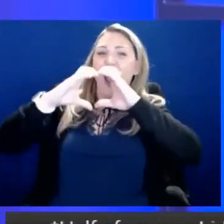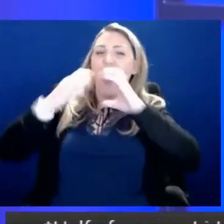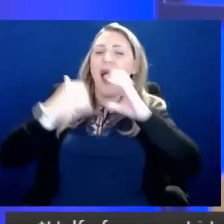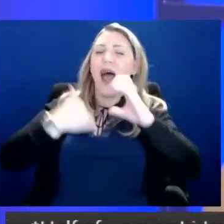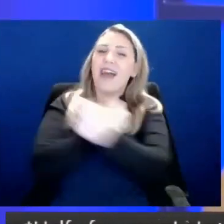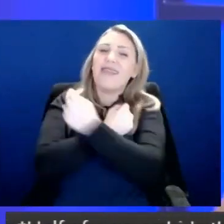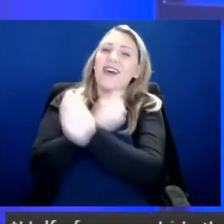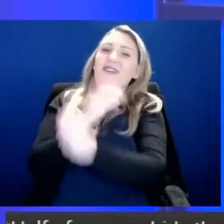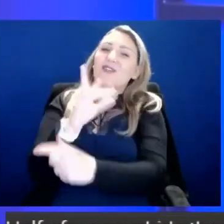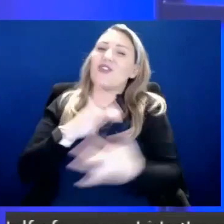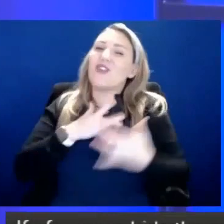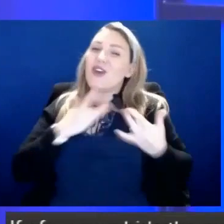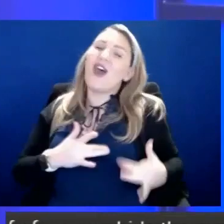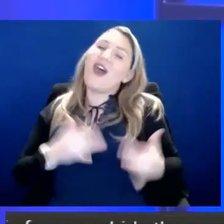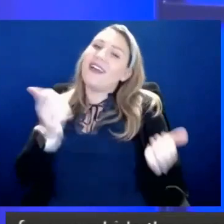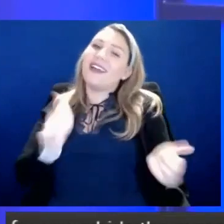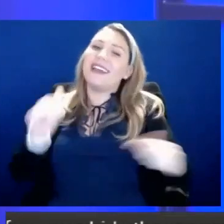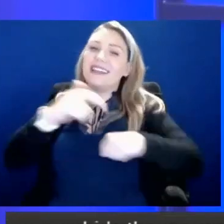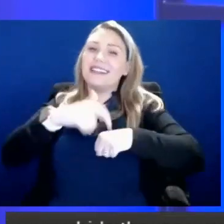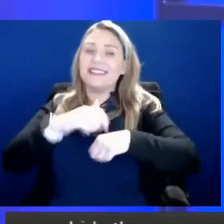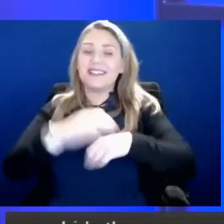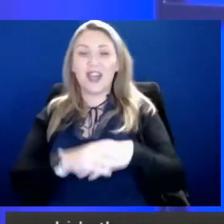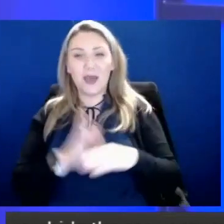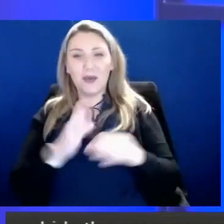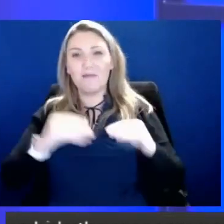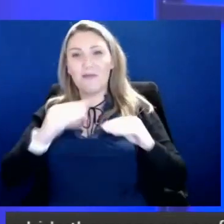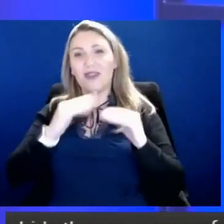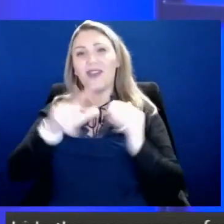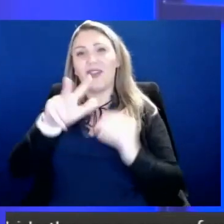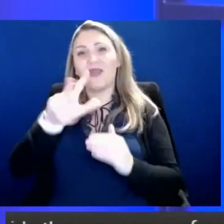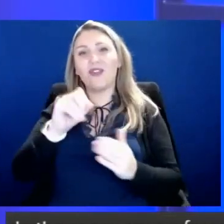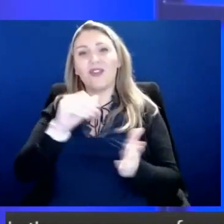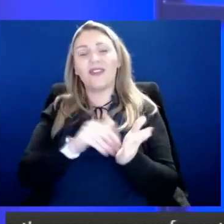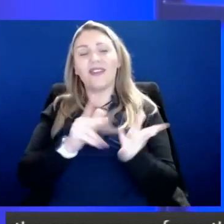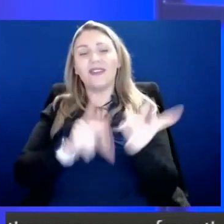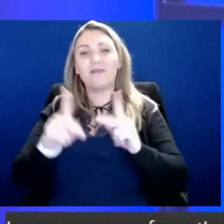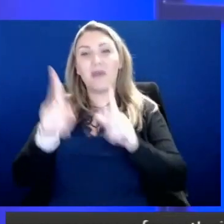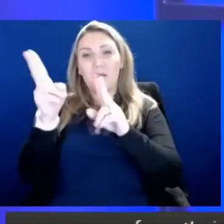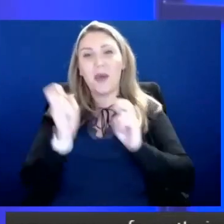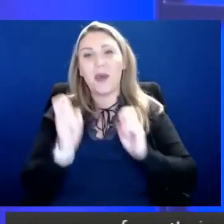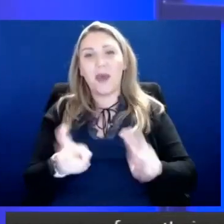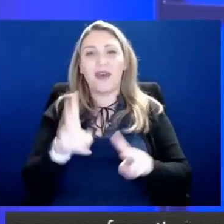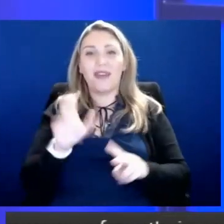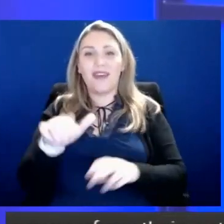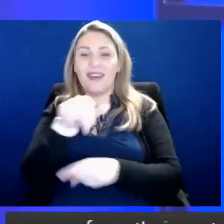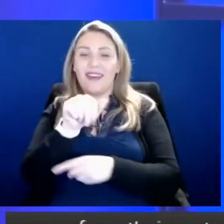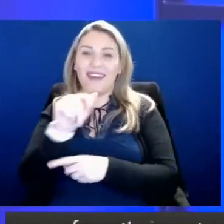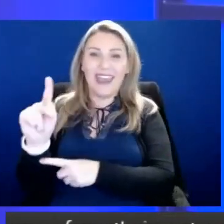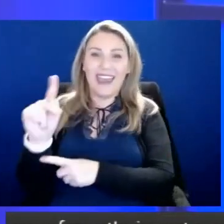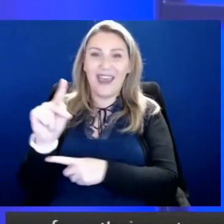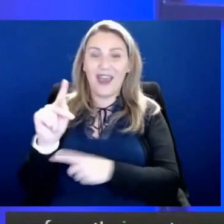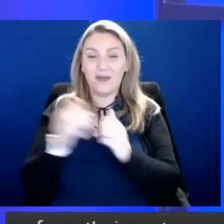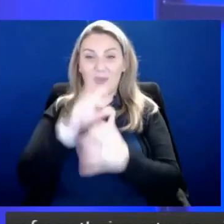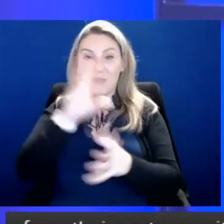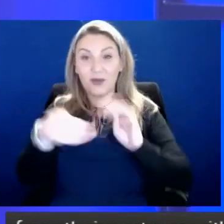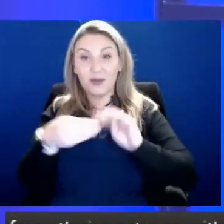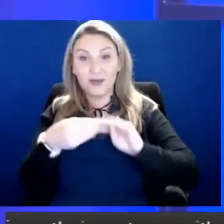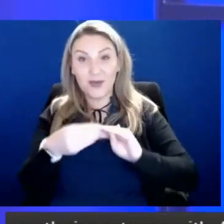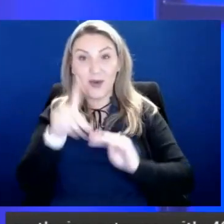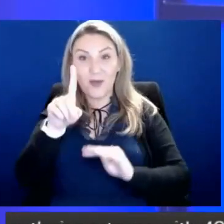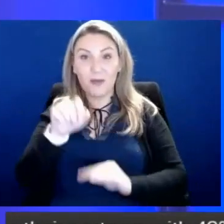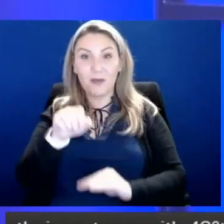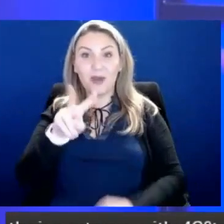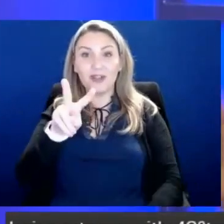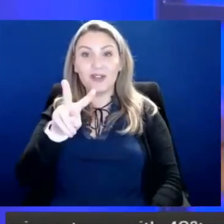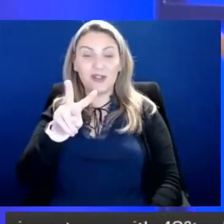my friend. All right, well, more than 30,000 people have downloaded the Parade of Hearts app with a total of more than 1.2 million check-ins at